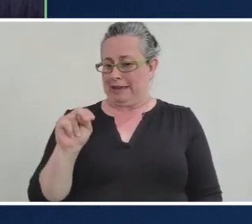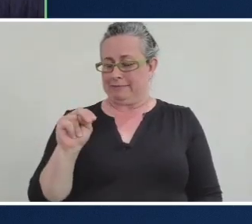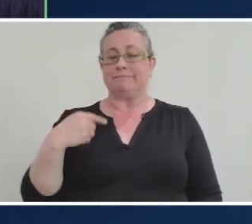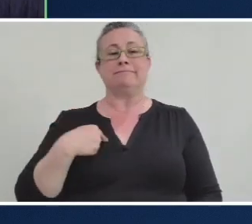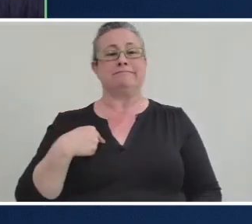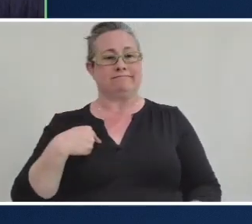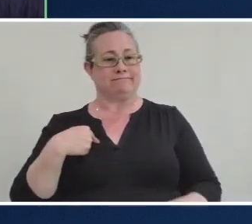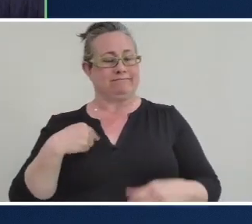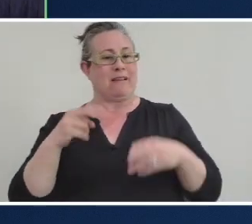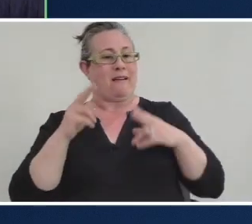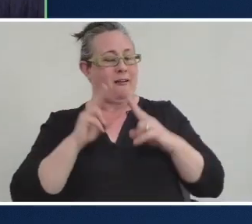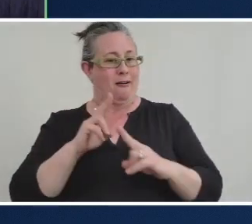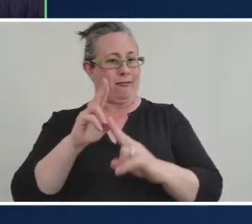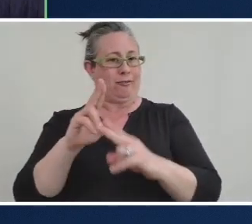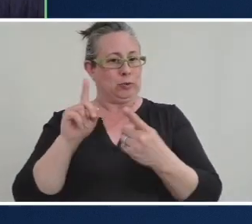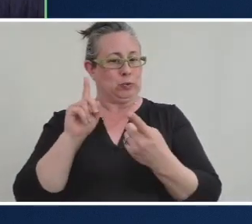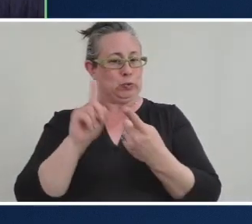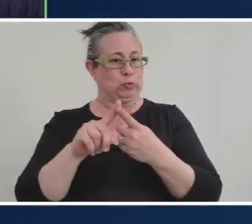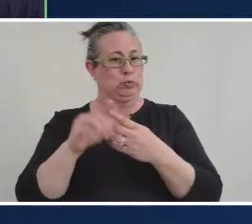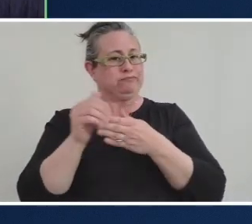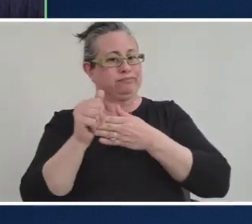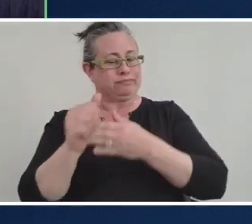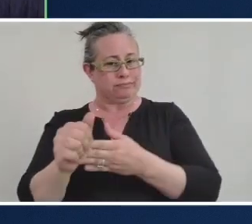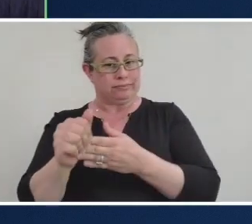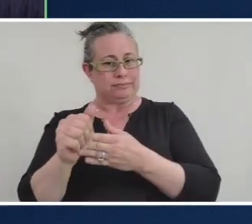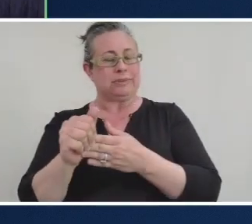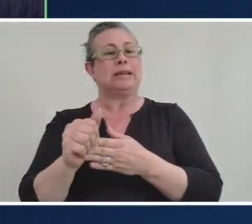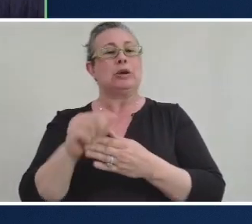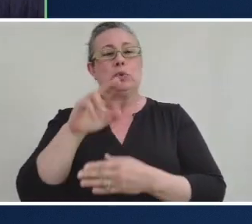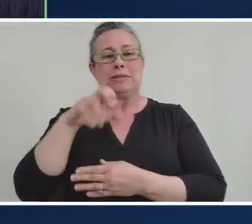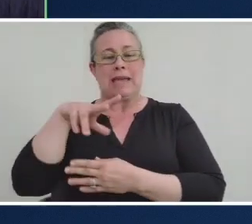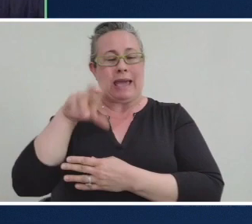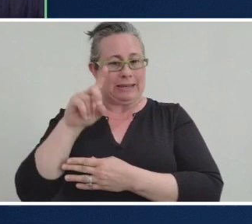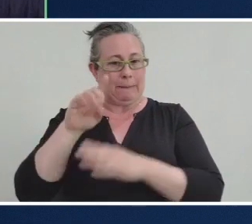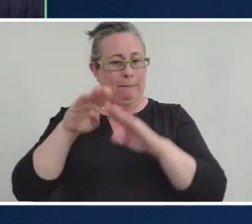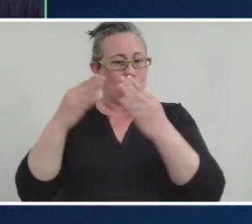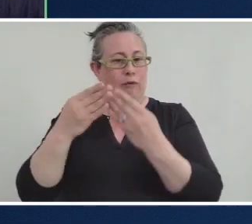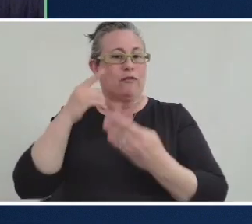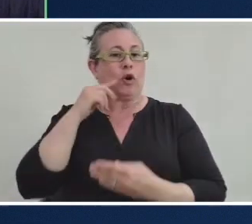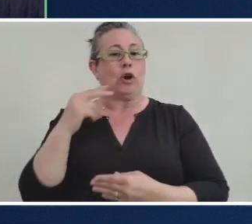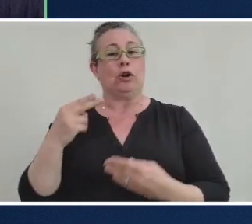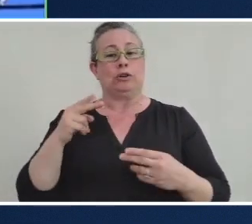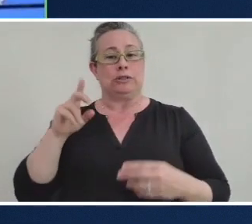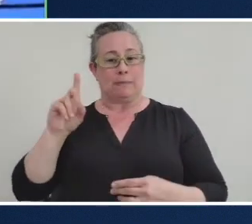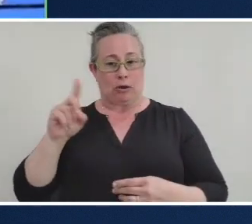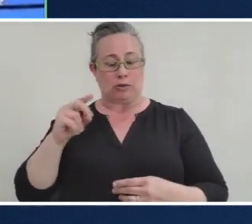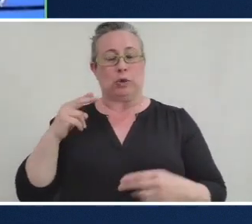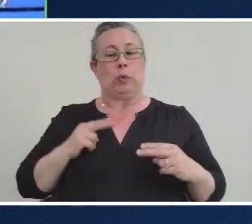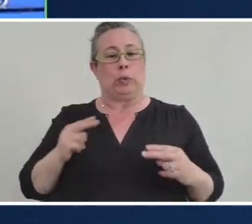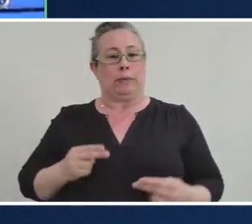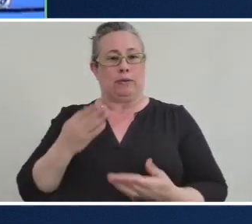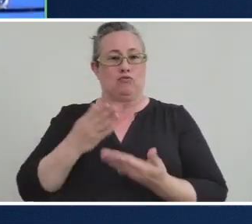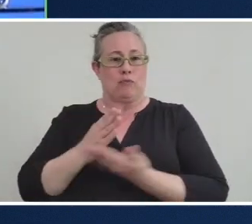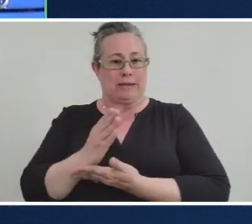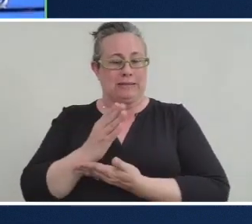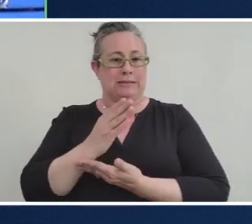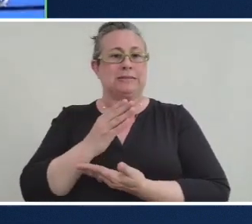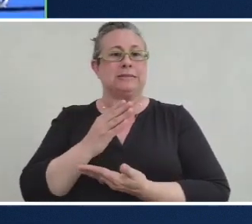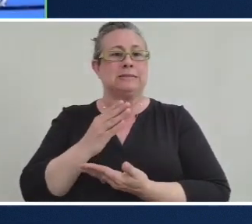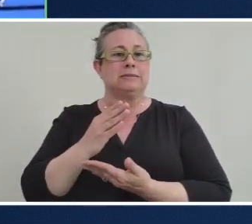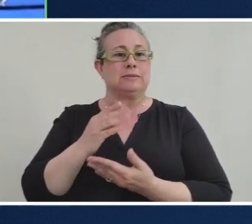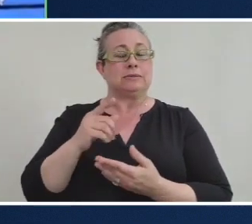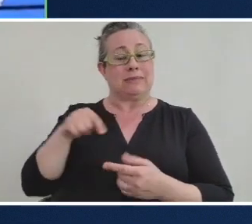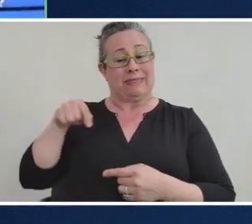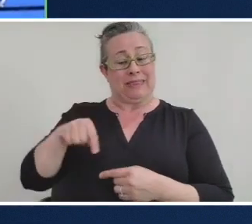first Bureau for Democracy, Human Rights, and Governance, which I think is a real testament to how central this work